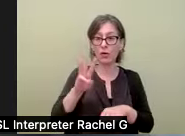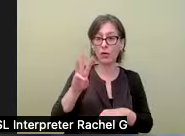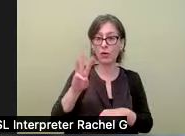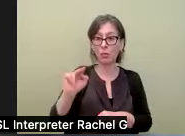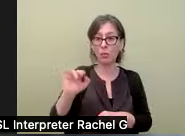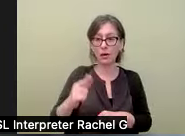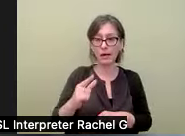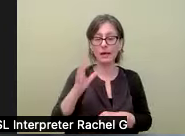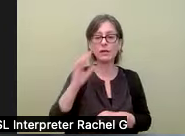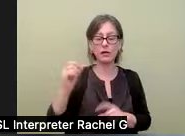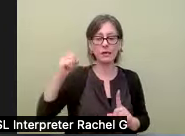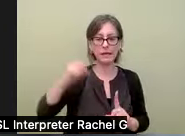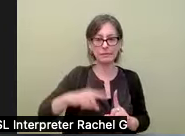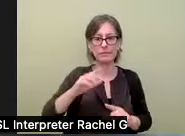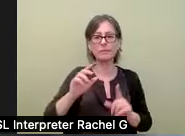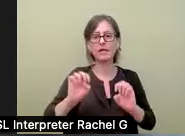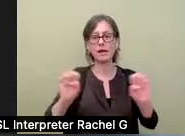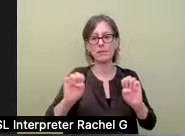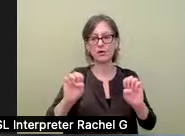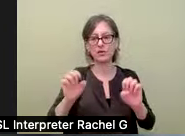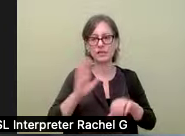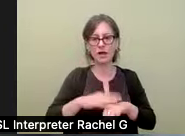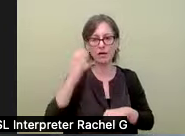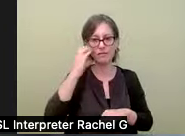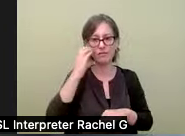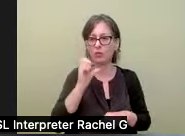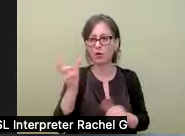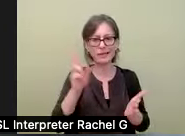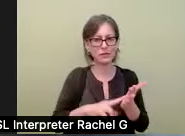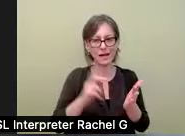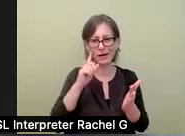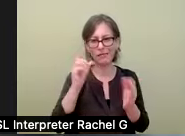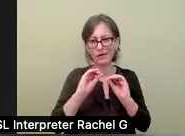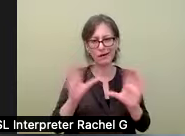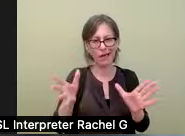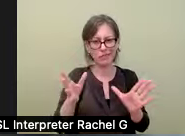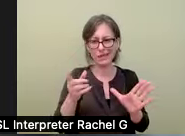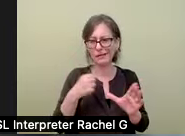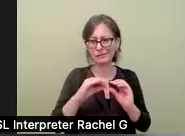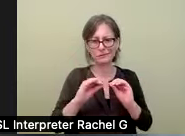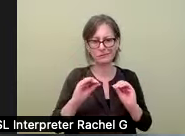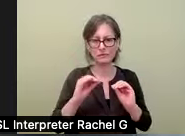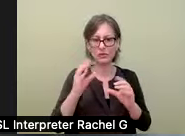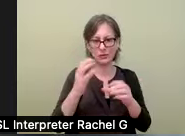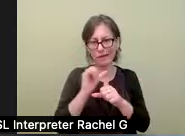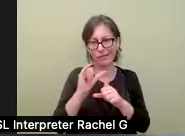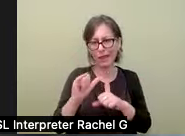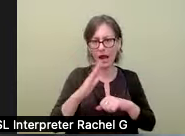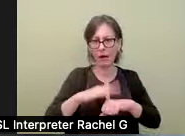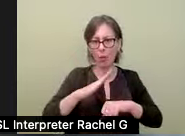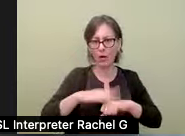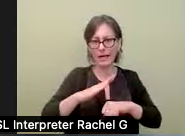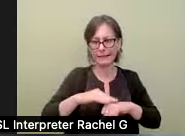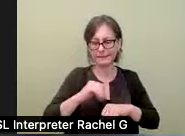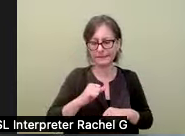a wireless emergency alert on your phone. So you would not need to be signed up for any local alert messaging to receive that warning